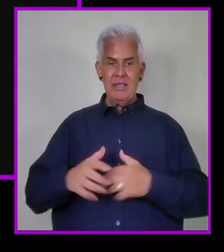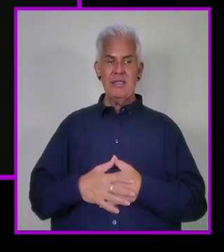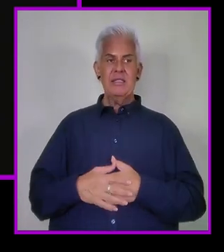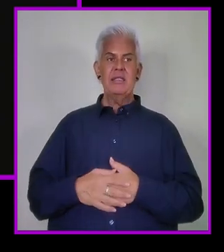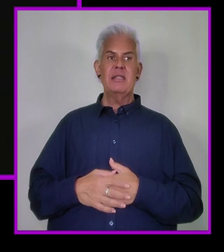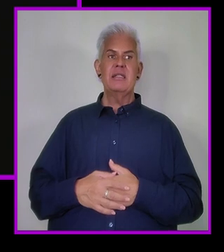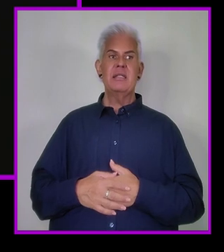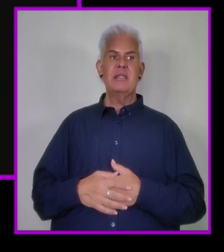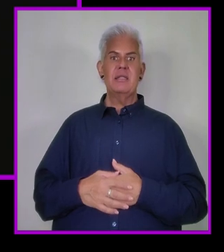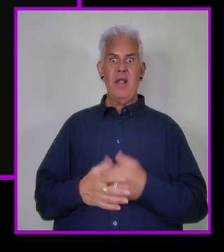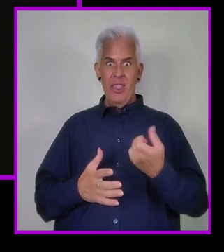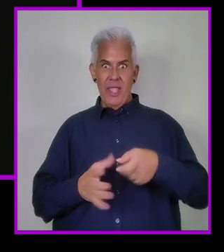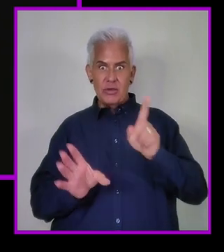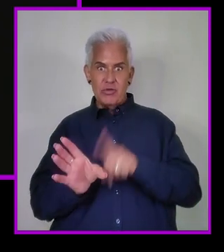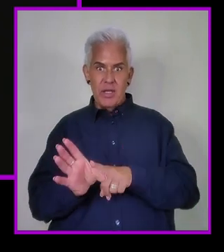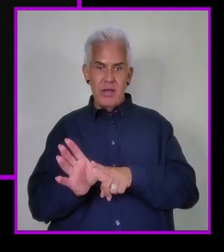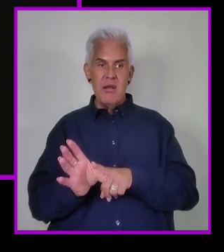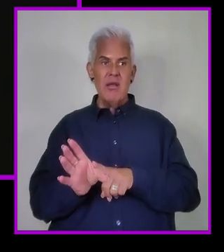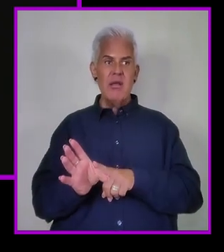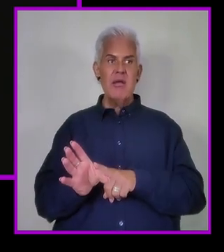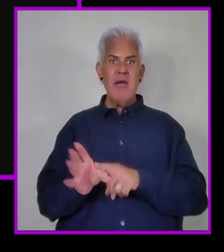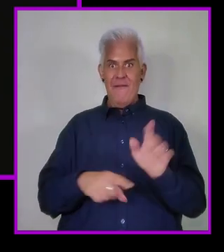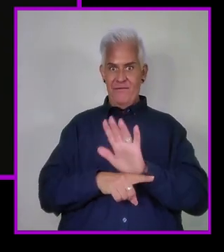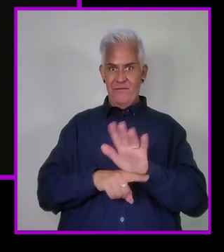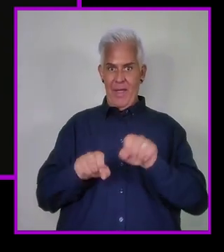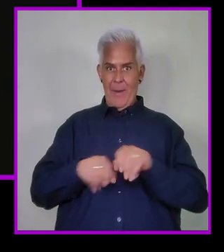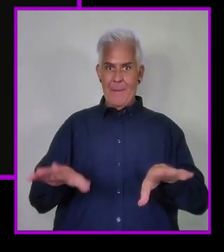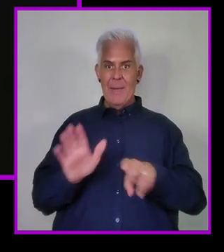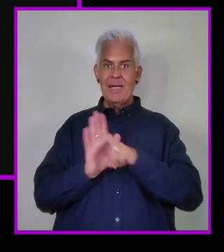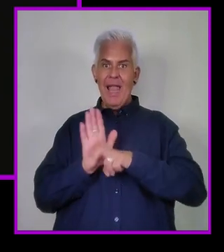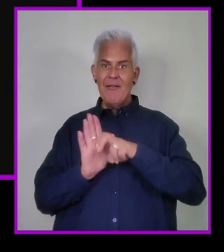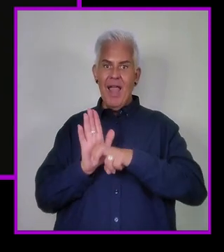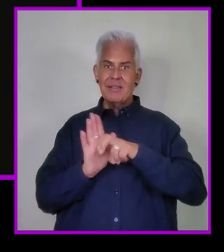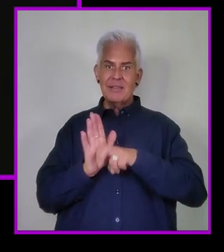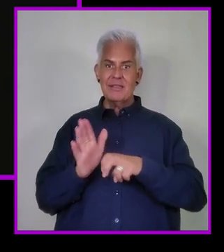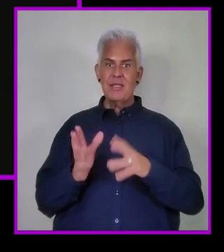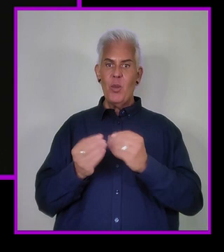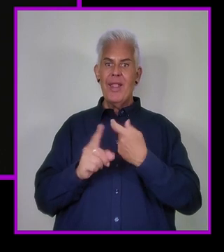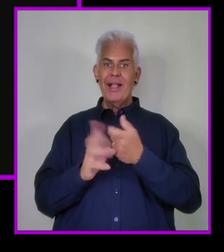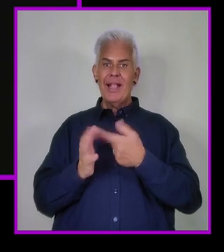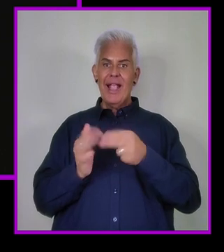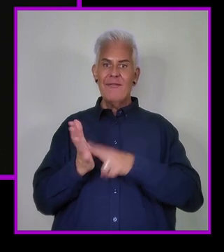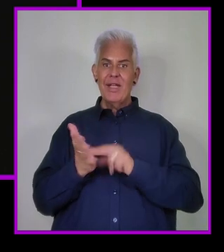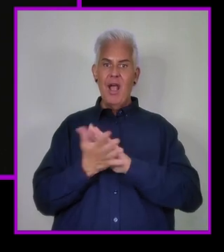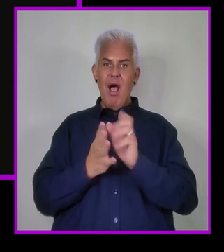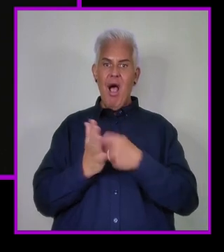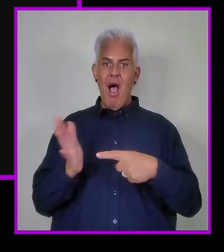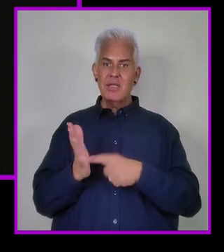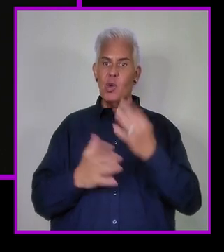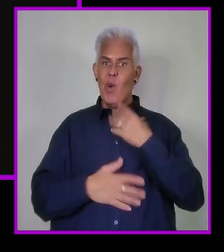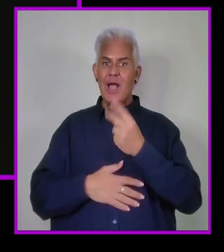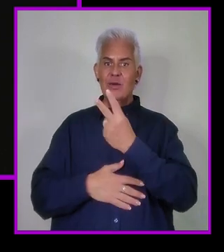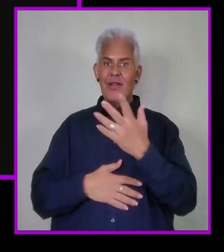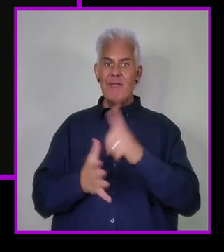wasn't till this year. I've got a film coming out on Netflix with Kevin Hart on the 25th of August.